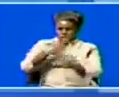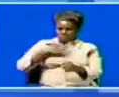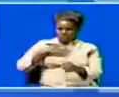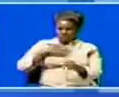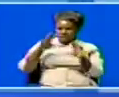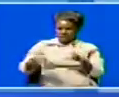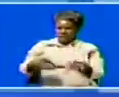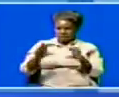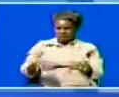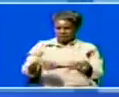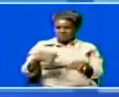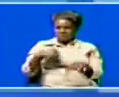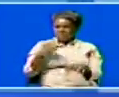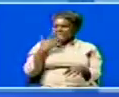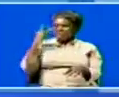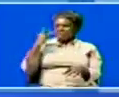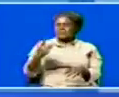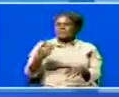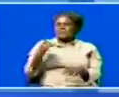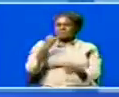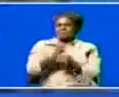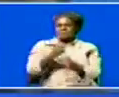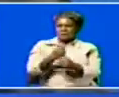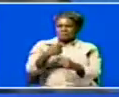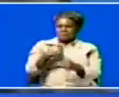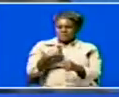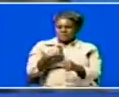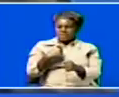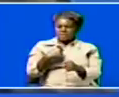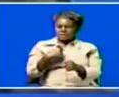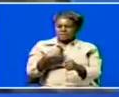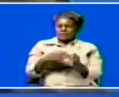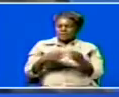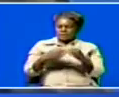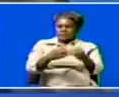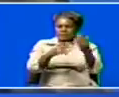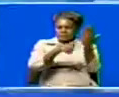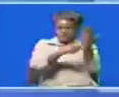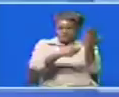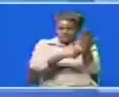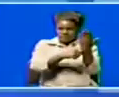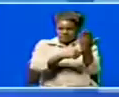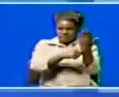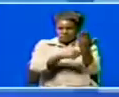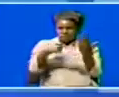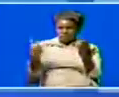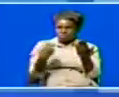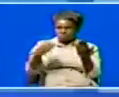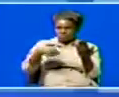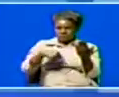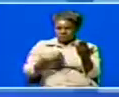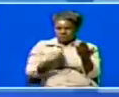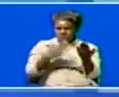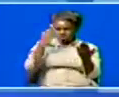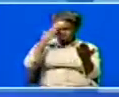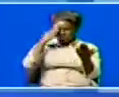market is I'm a tastemaker. I go ahead with the brands that we create. Our job is to taste make. We're always the ones who are predicting the